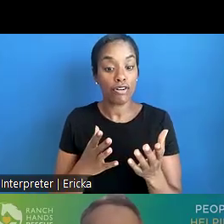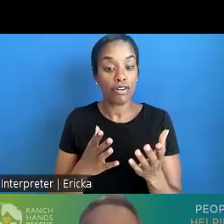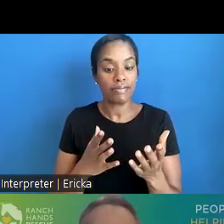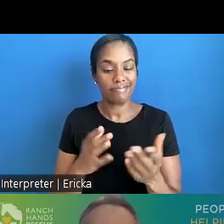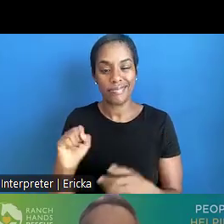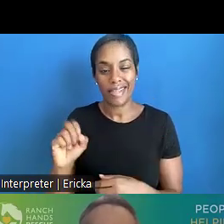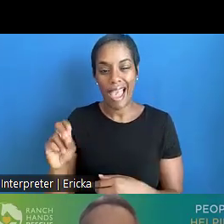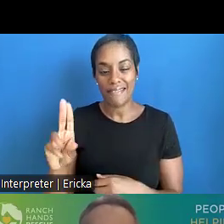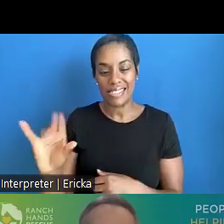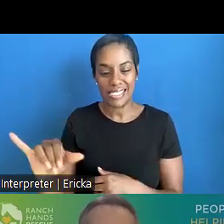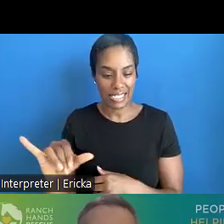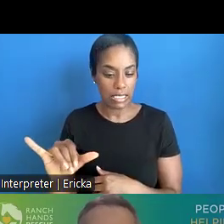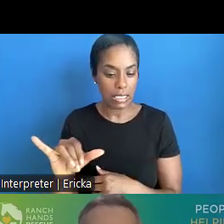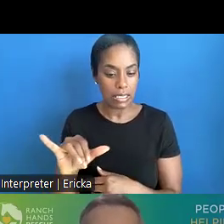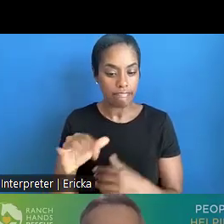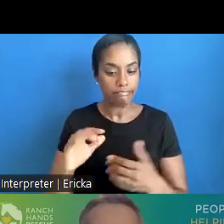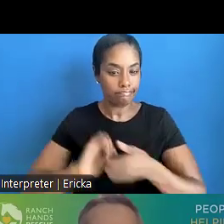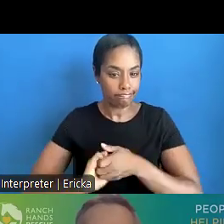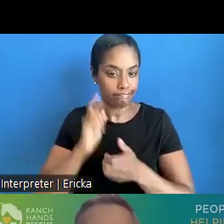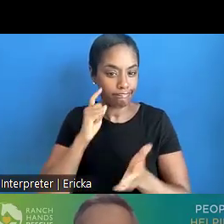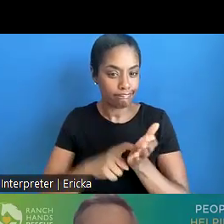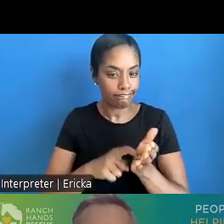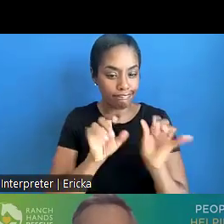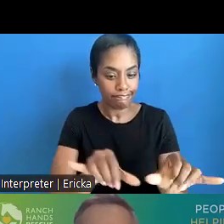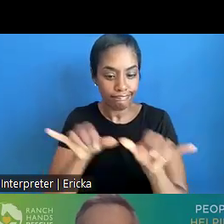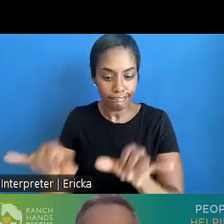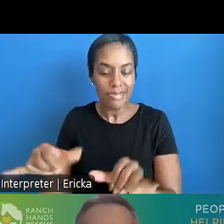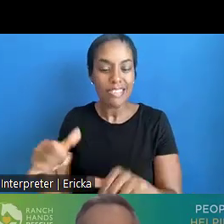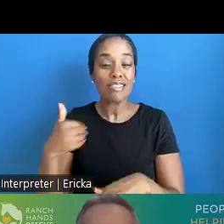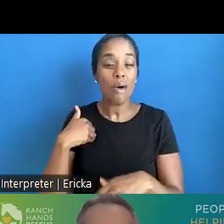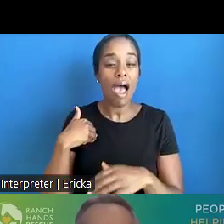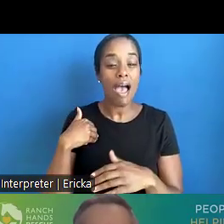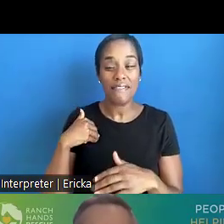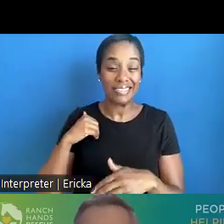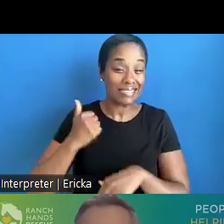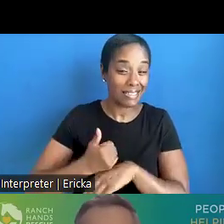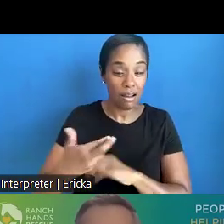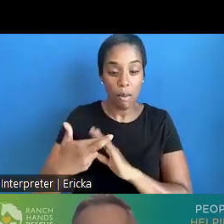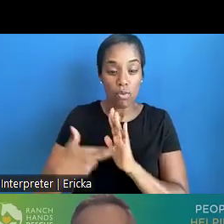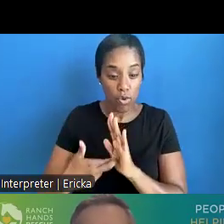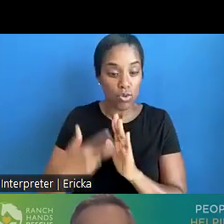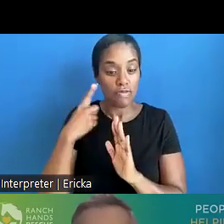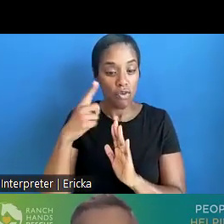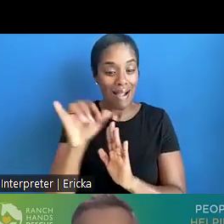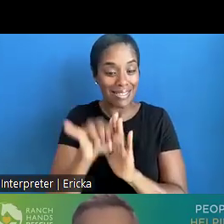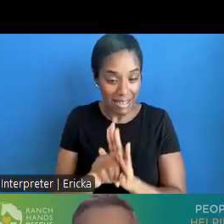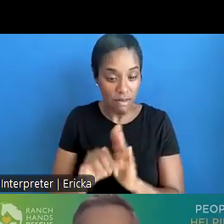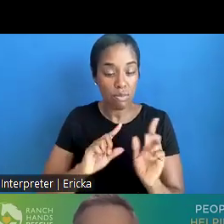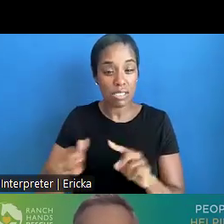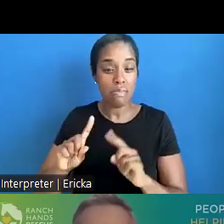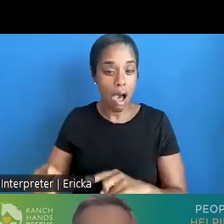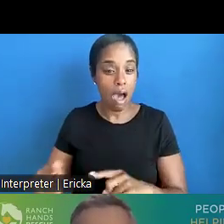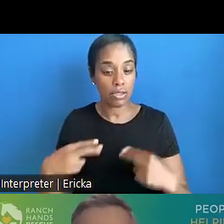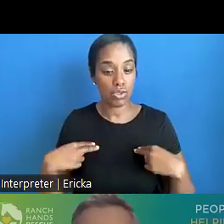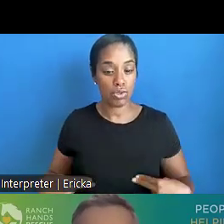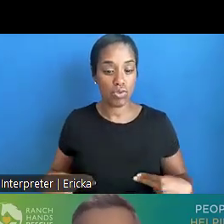So, having established protocols for identifying and responding to human trafficking, universal screening is a huge plus and is